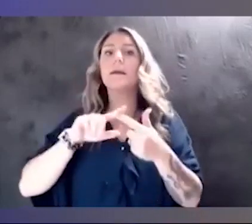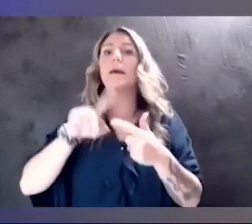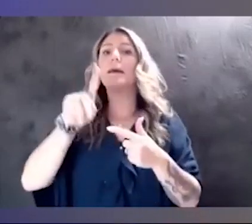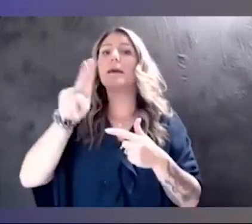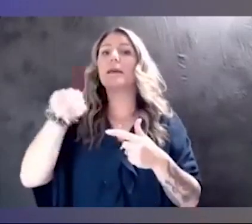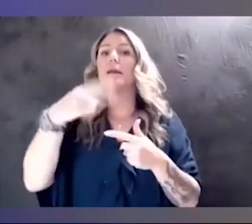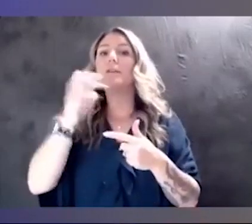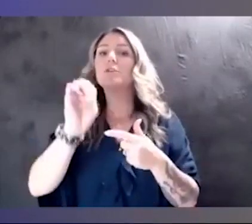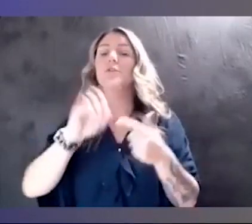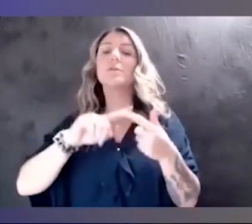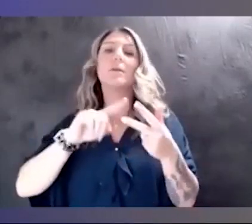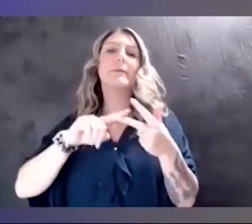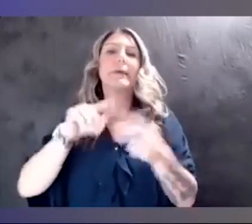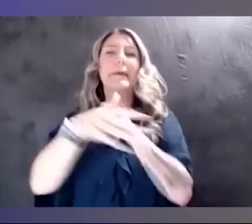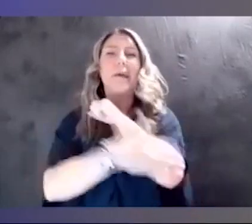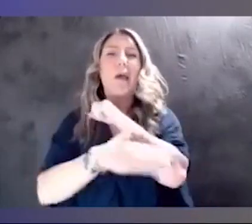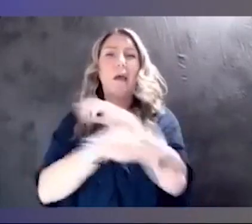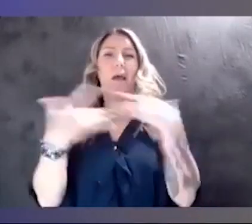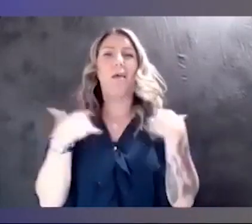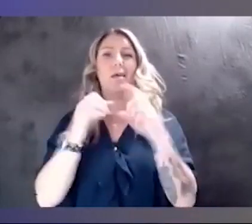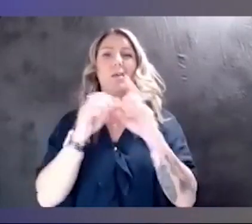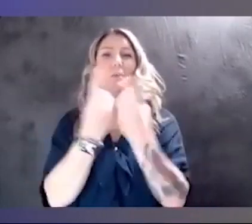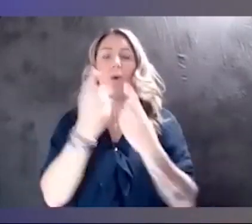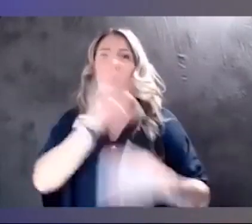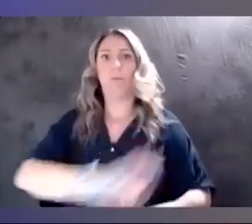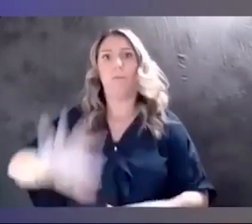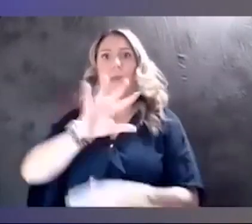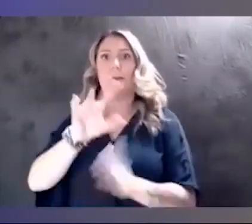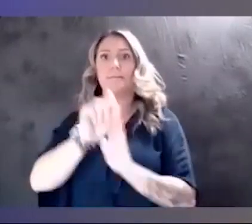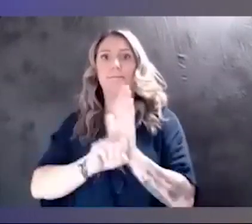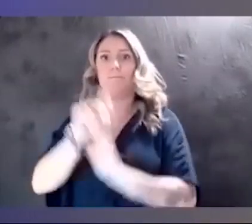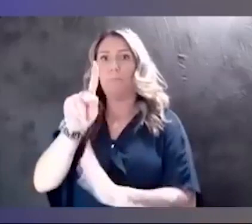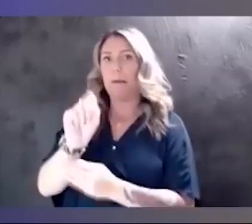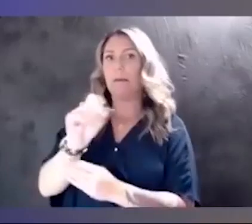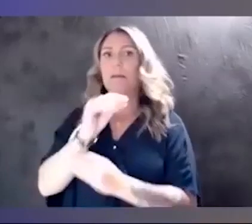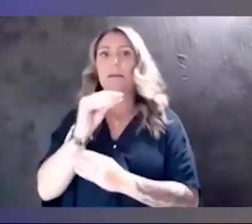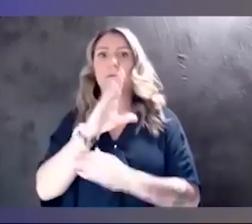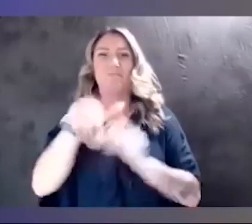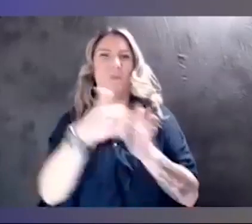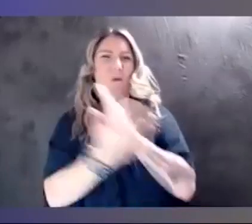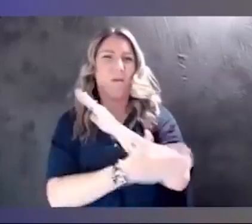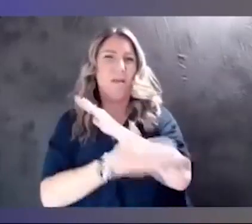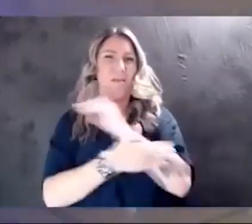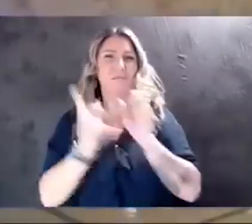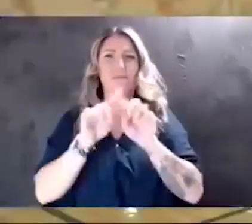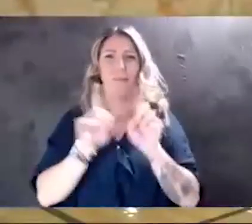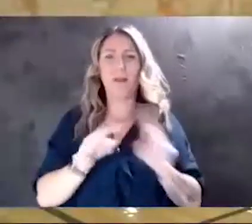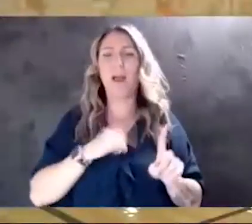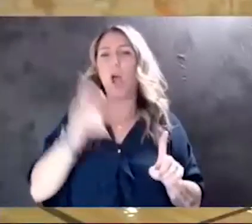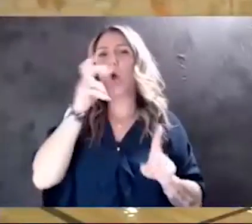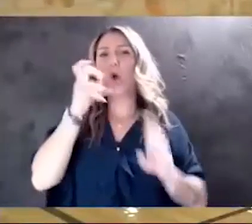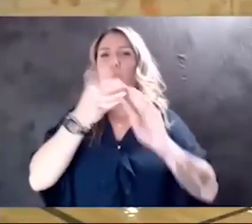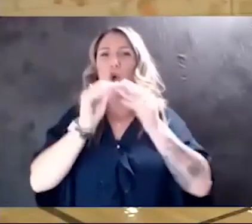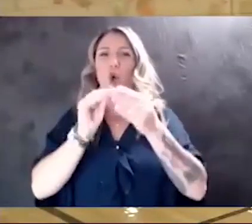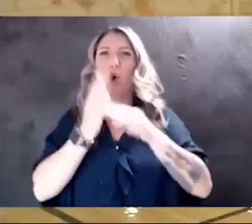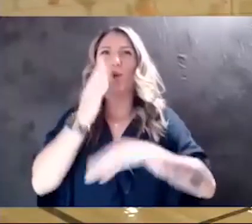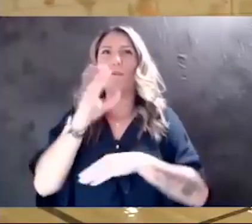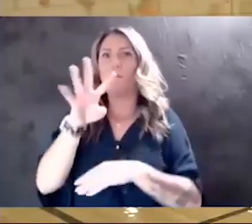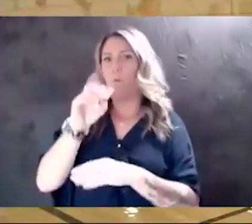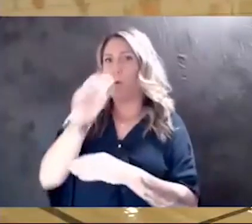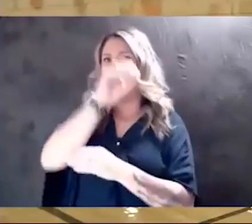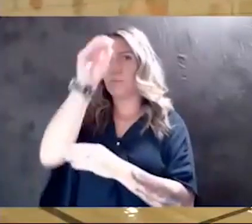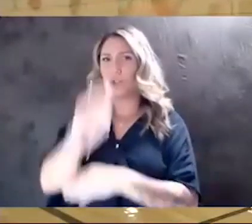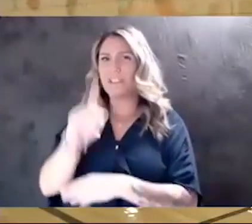You know, across the state of Kansas, every county is a little bit different. I did hear the number that just over 40% of Kansans are